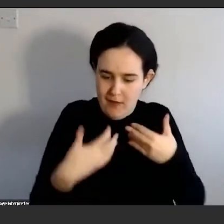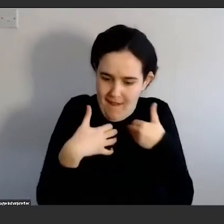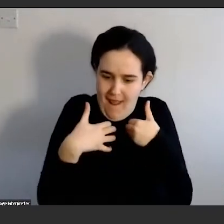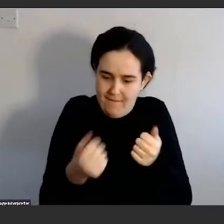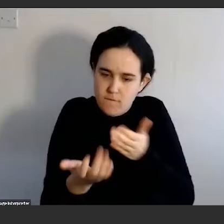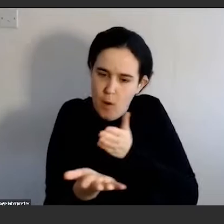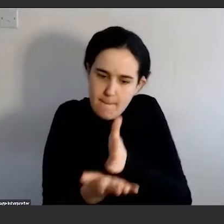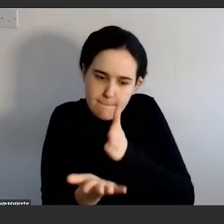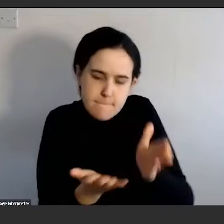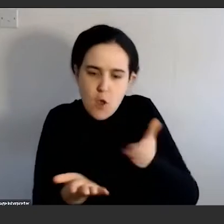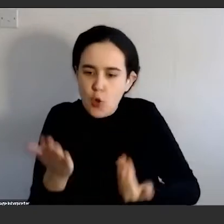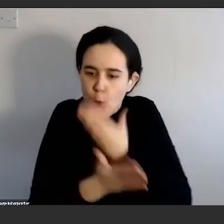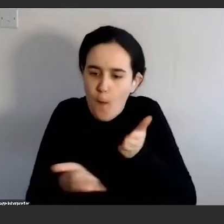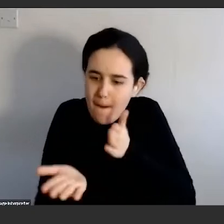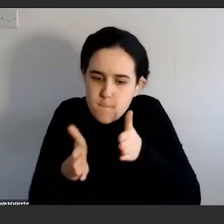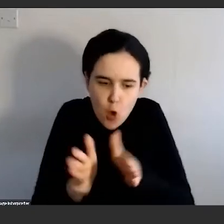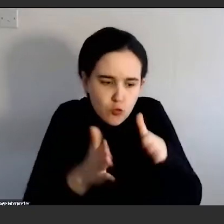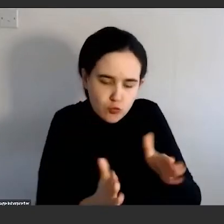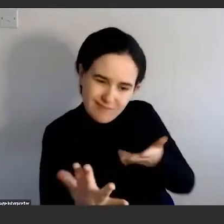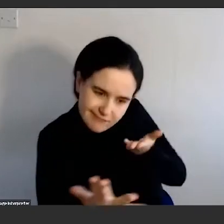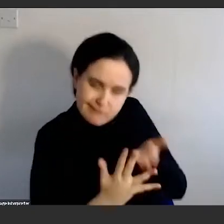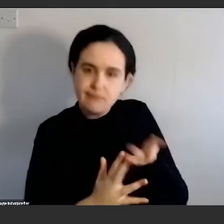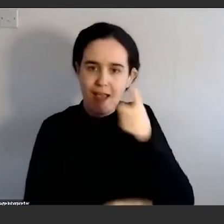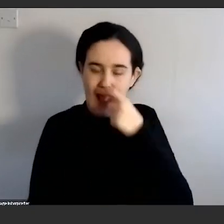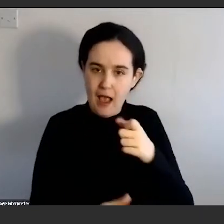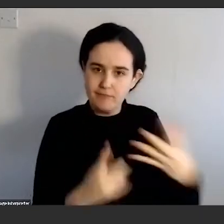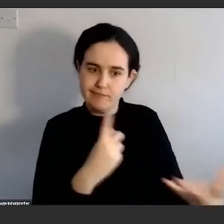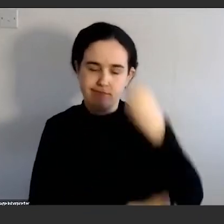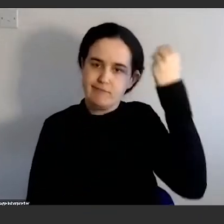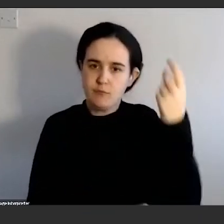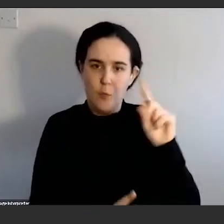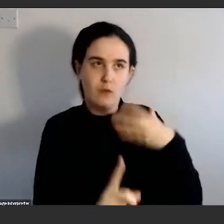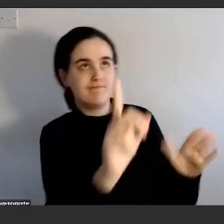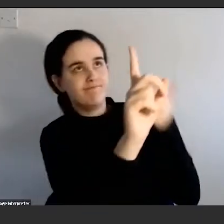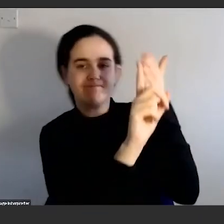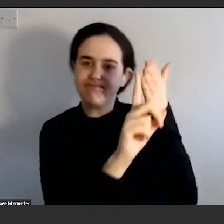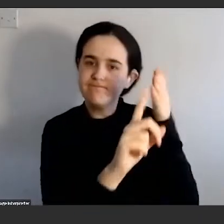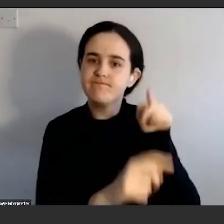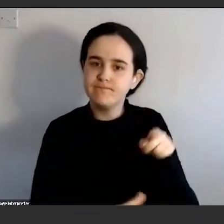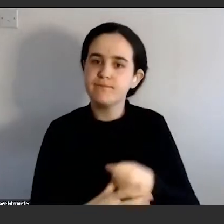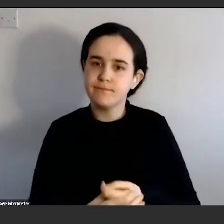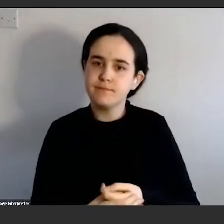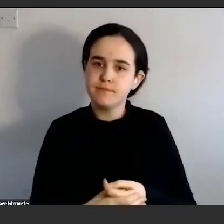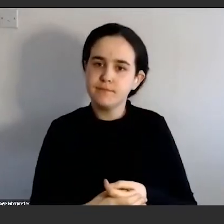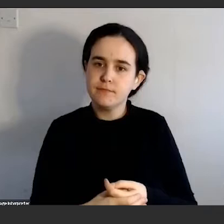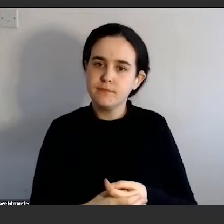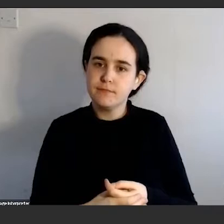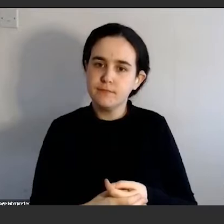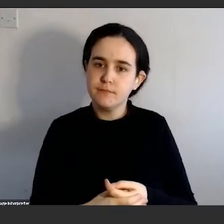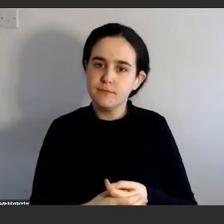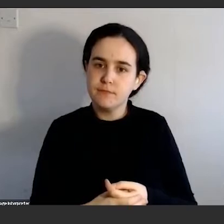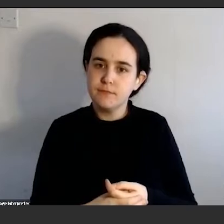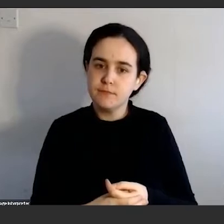on the Rights of Persons with Disabilities. The 74th World Assembly